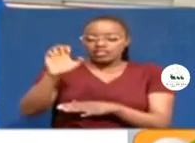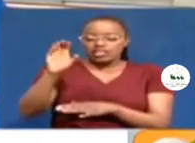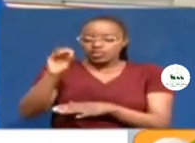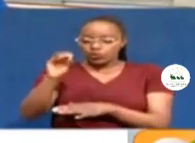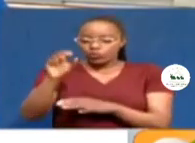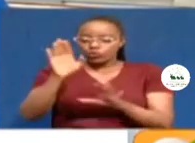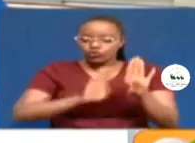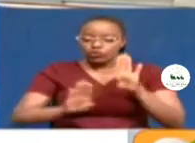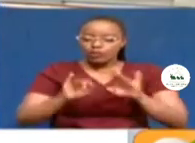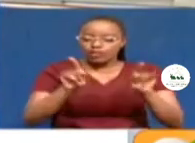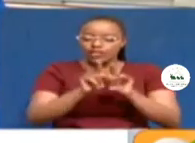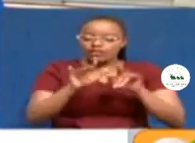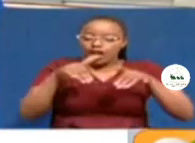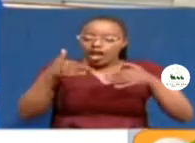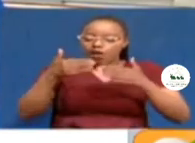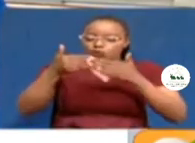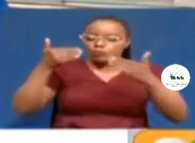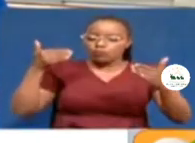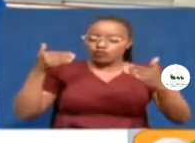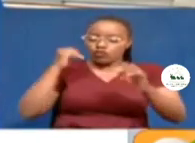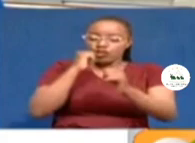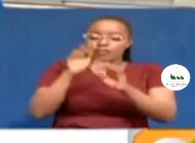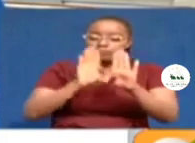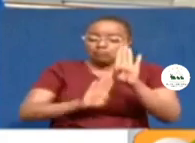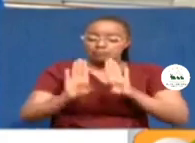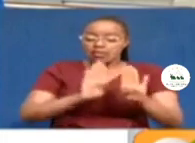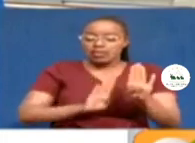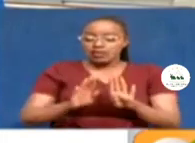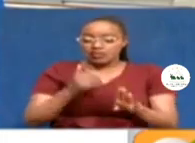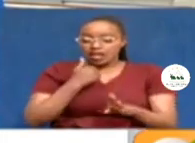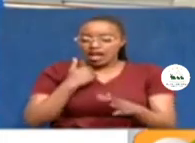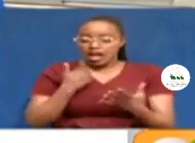way they had behaved before.